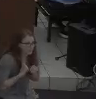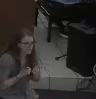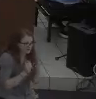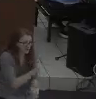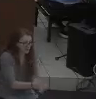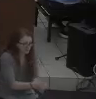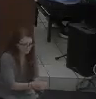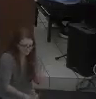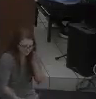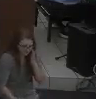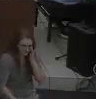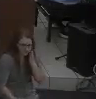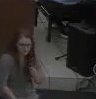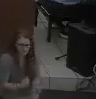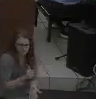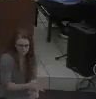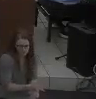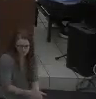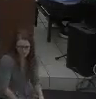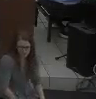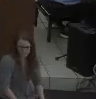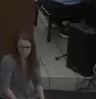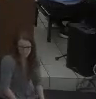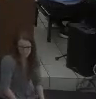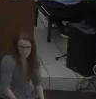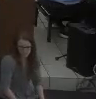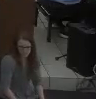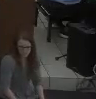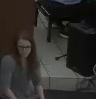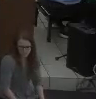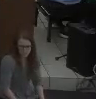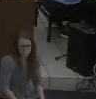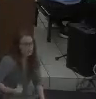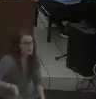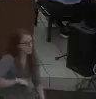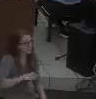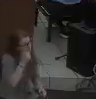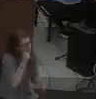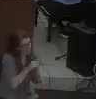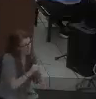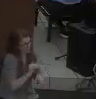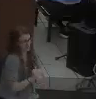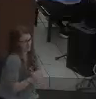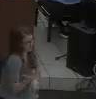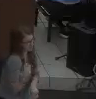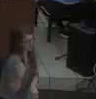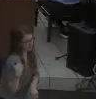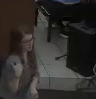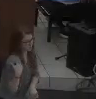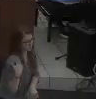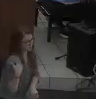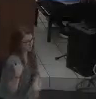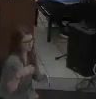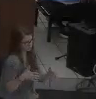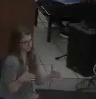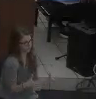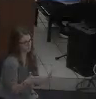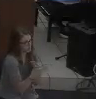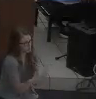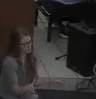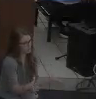Amen. And we remember that on that night long ago, gathered in that upper room with